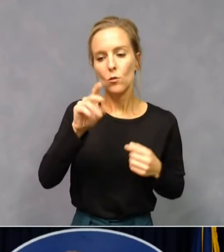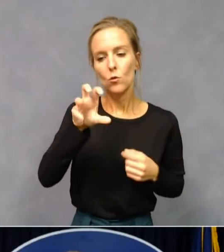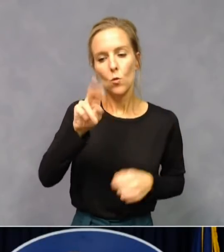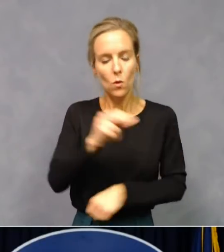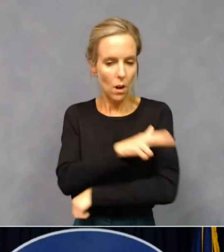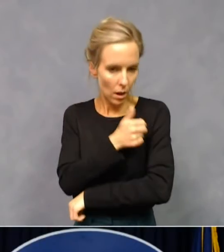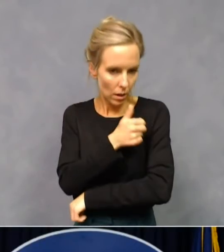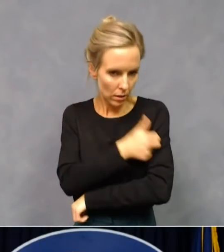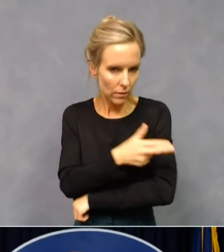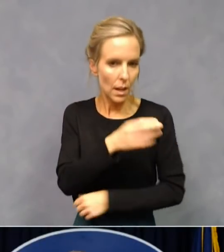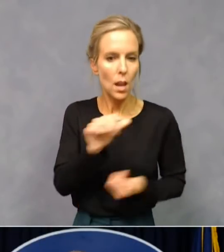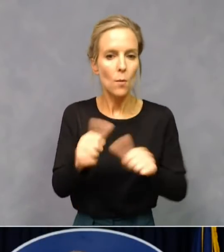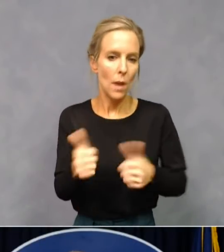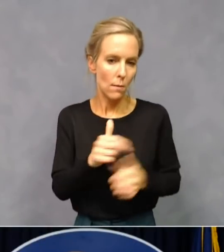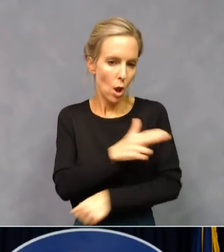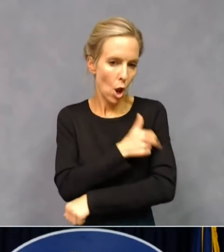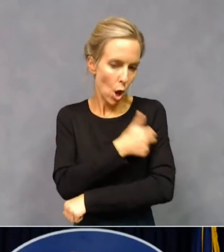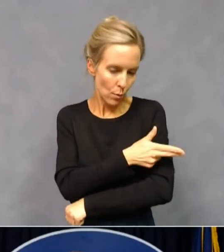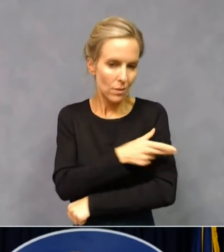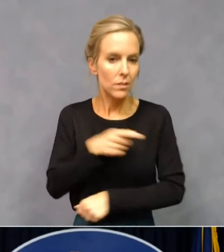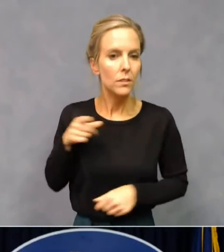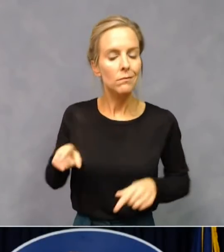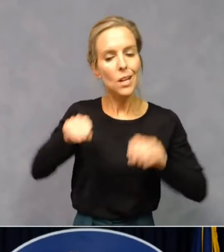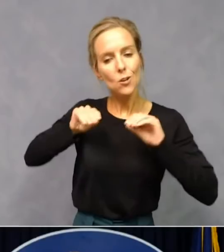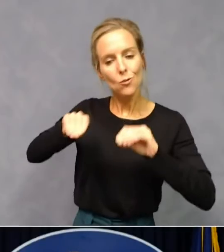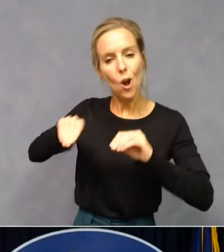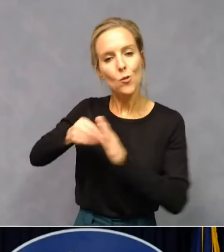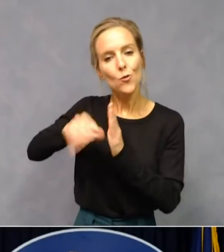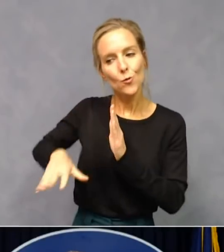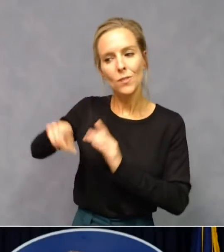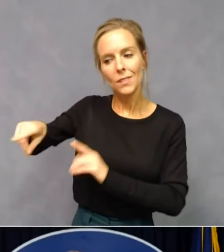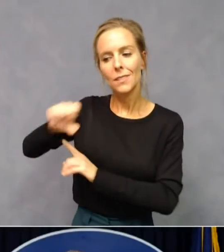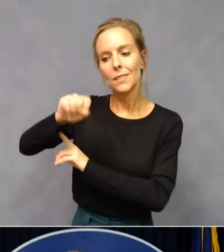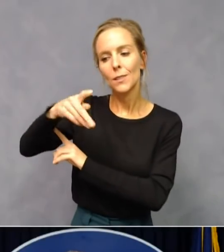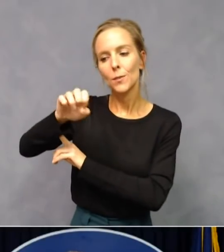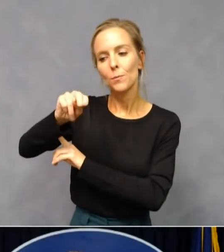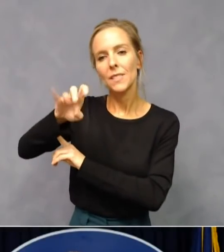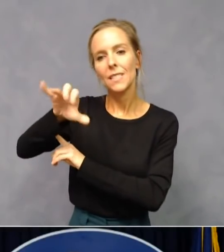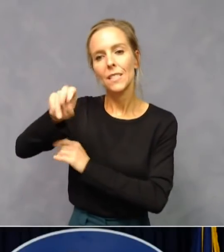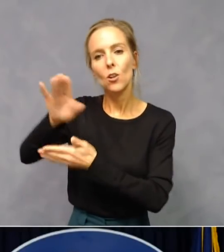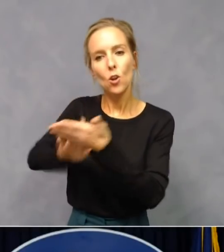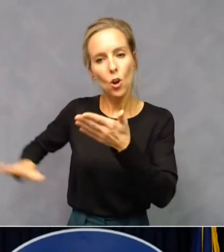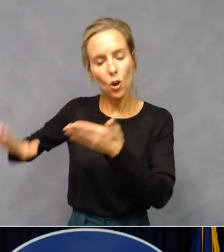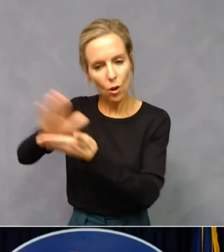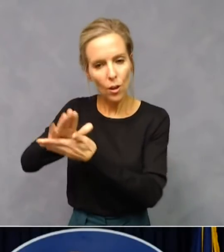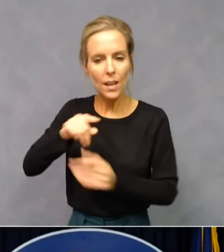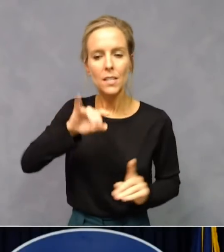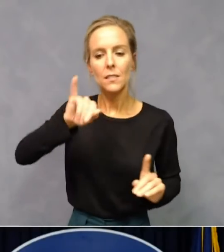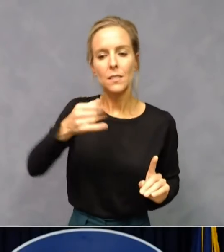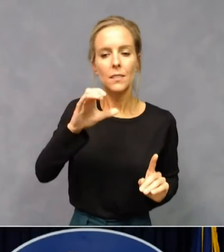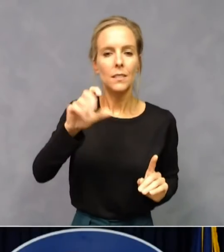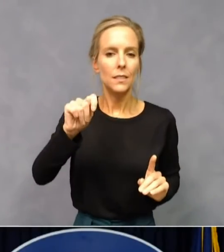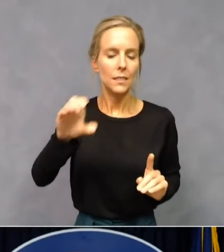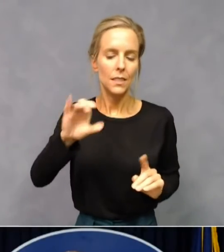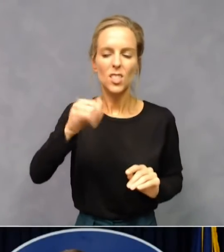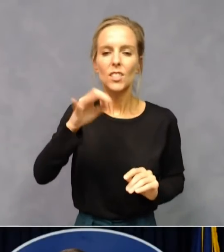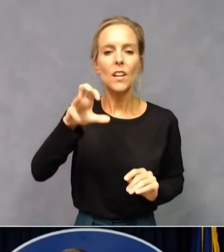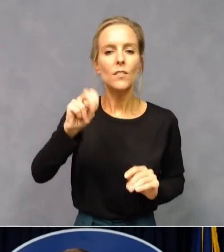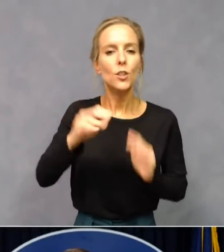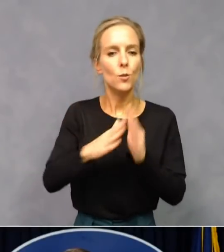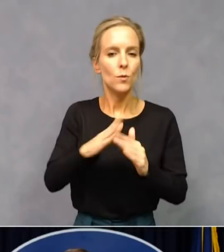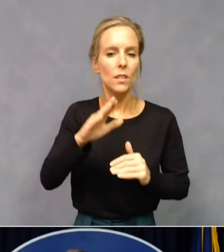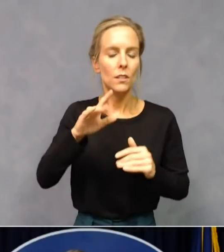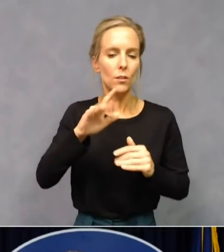Baptist Hospital, and he taught students at Spencerian College and Jefferson Community Technical College. He was also a tireless advocate